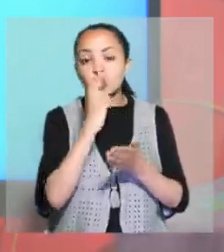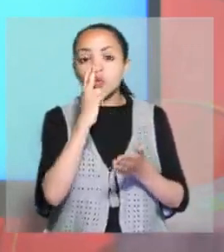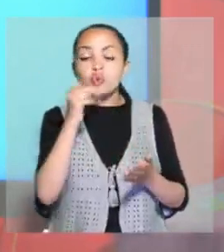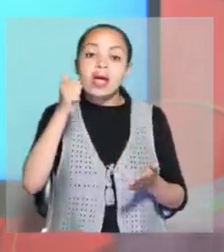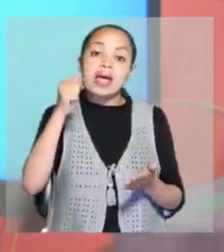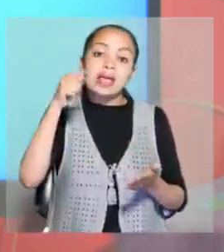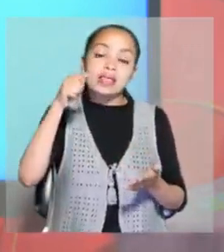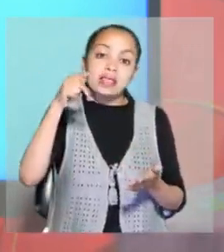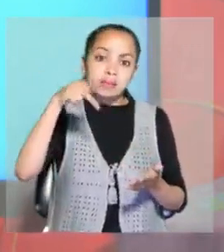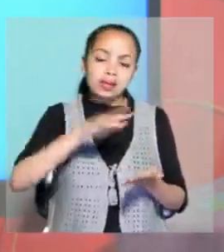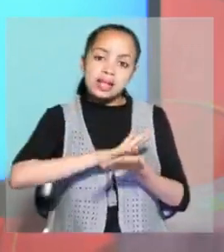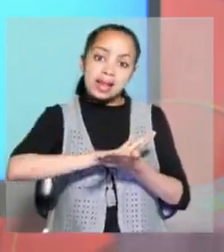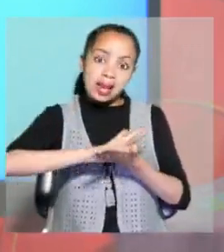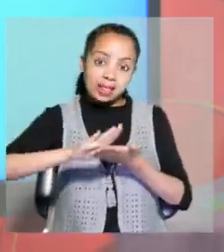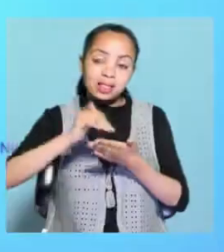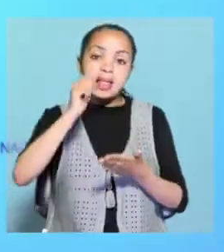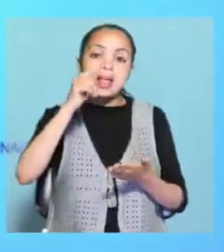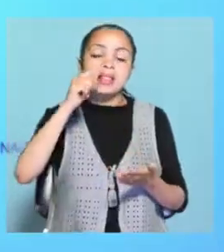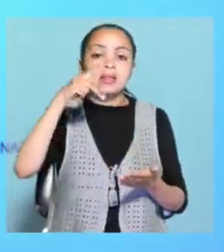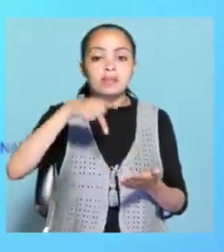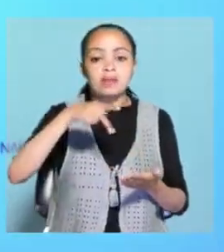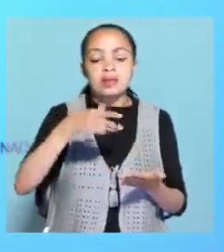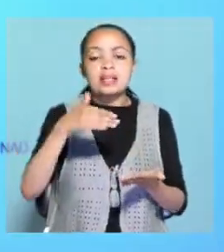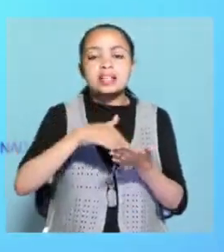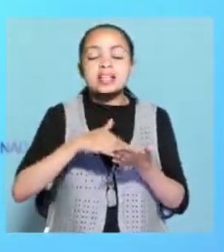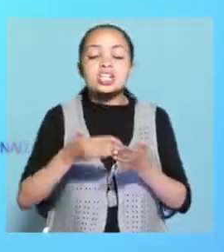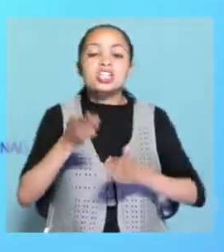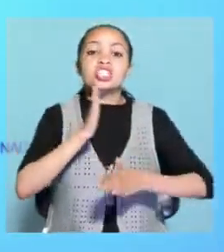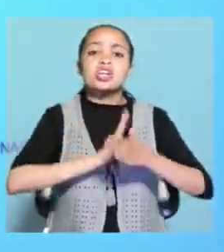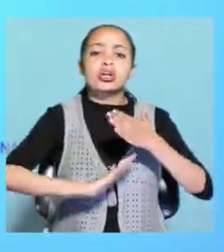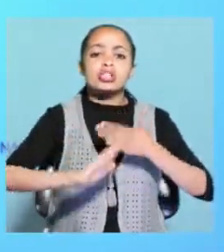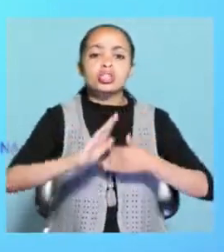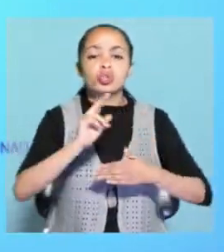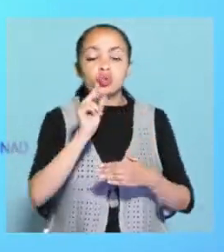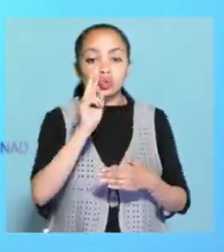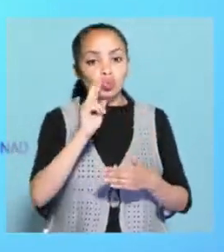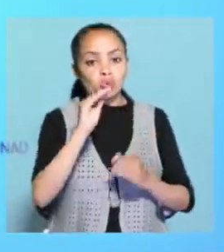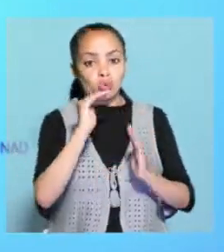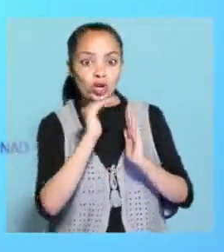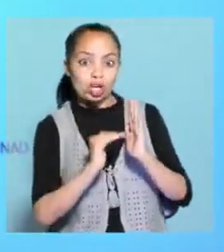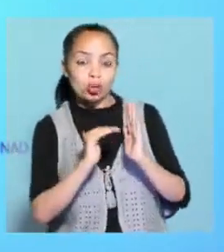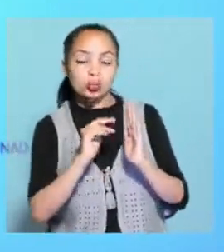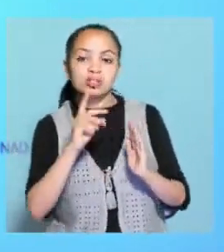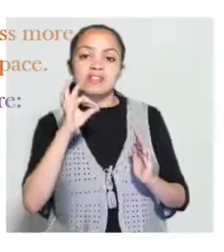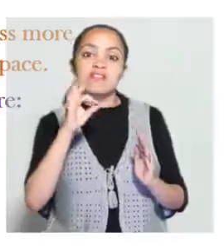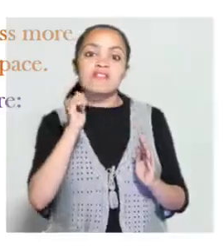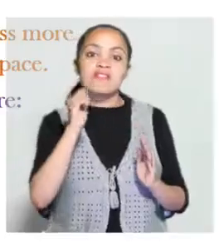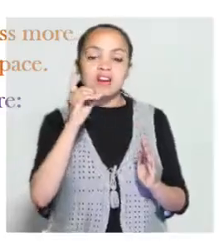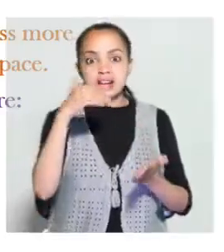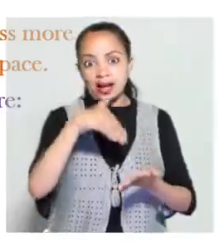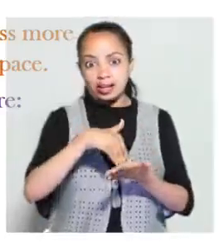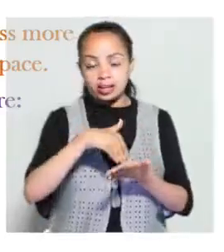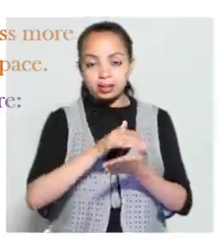ATP, net ATP again, and again with generation of 2 reduced fat again.